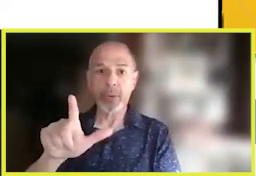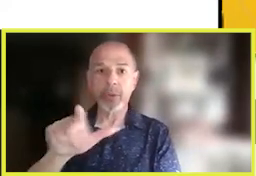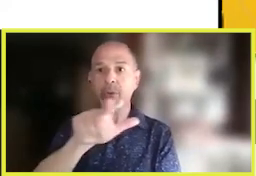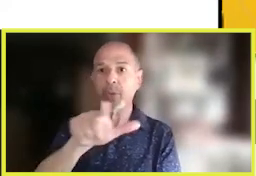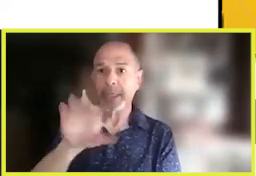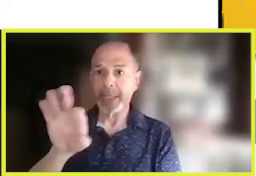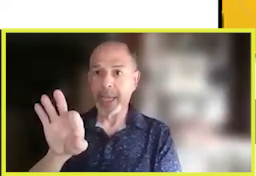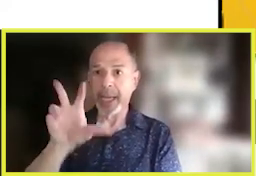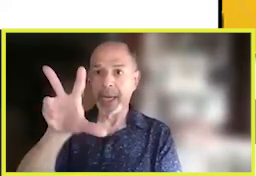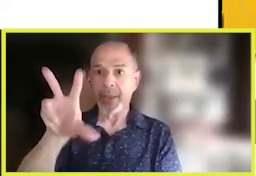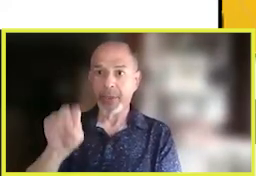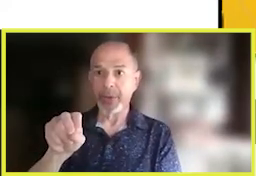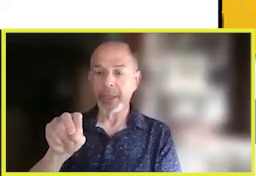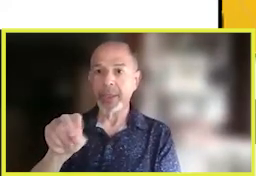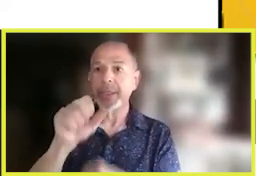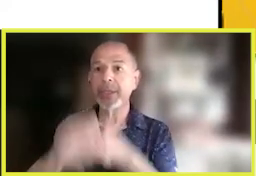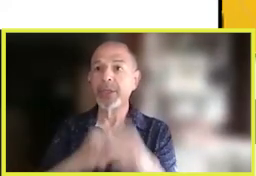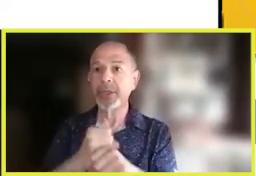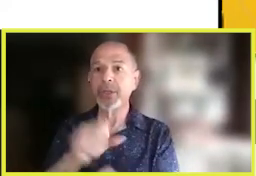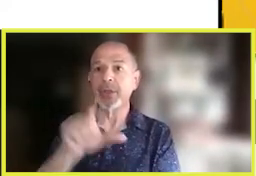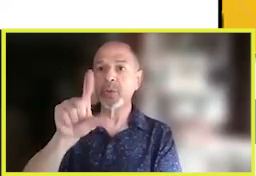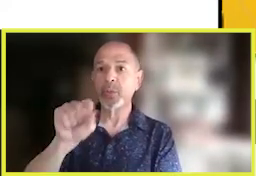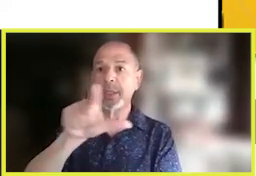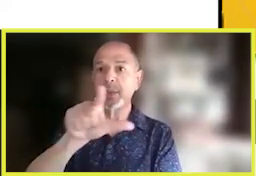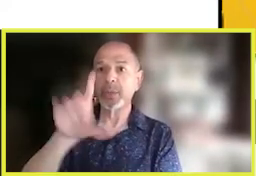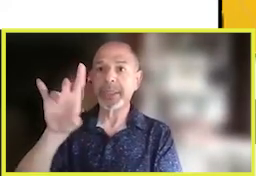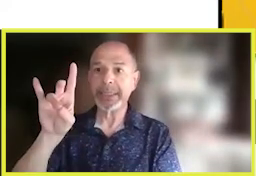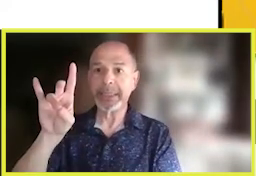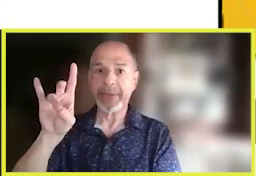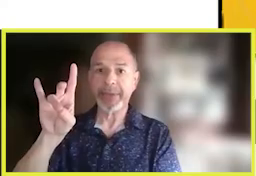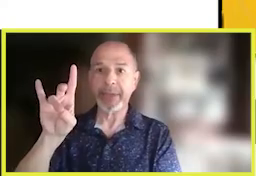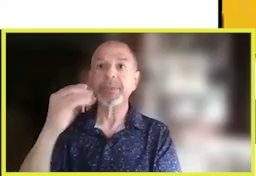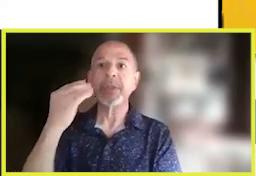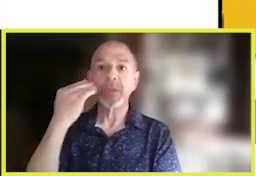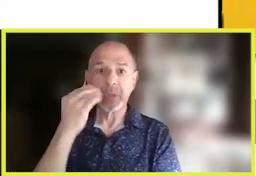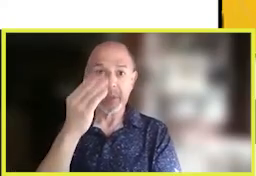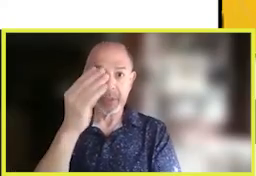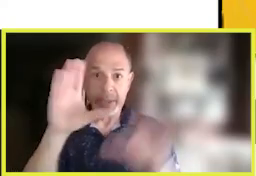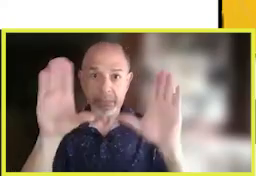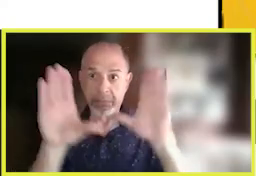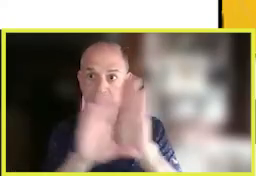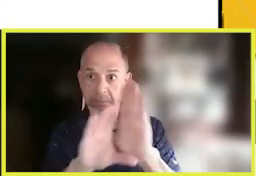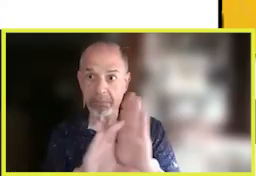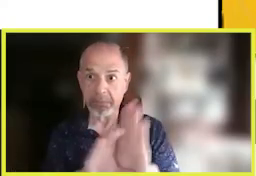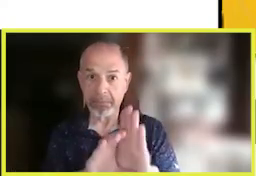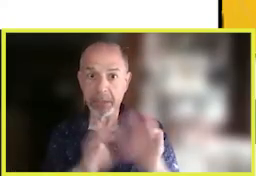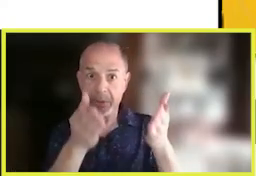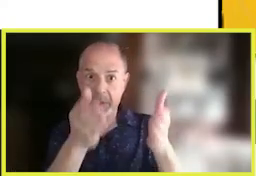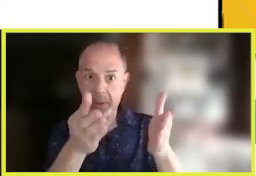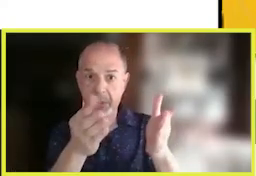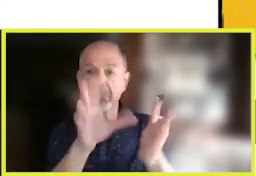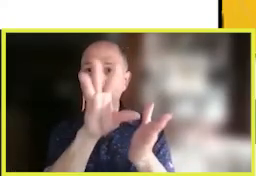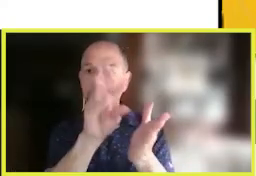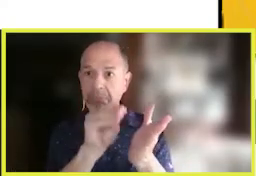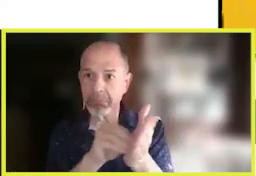30th, 2027. The image on the screen is a calendar of April 2027, the dates April 29th and